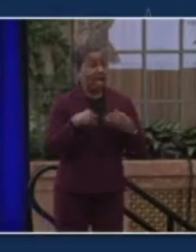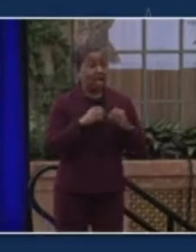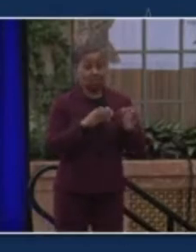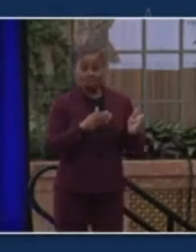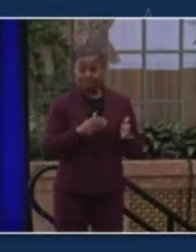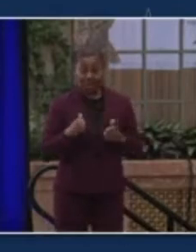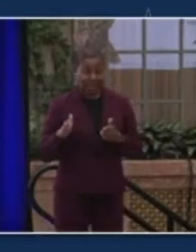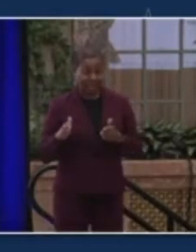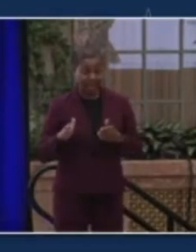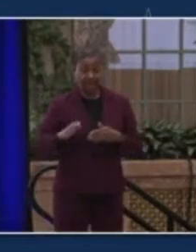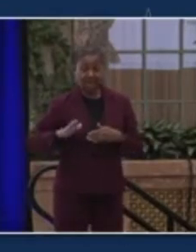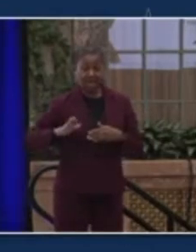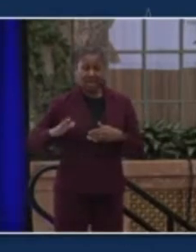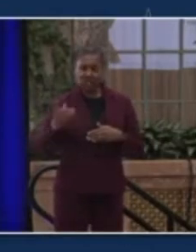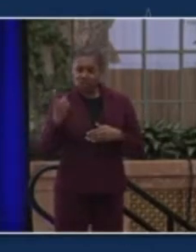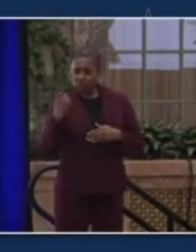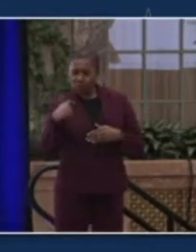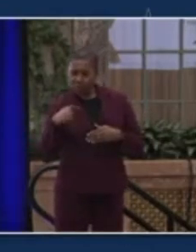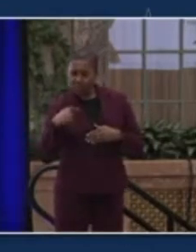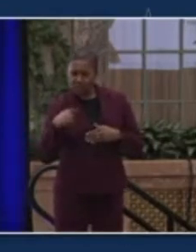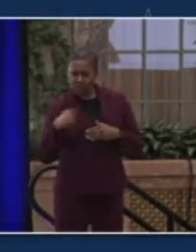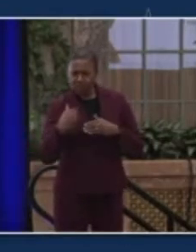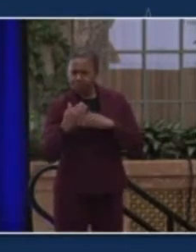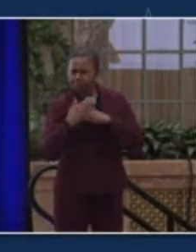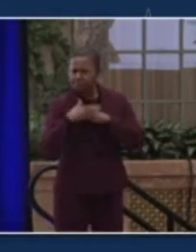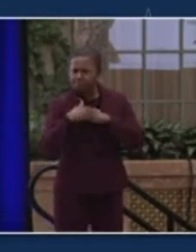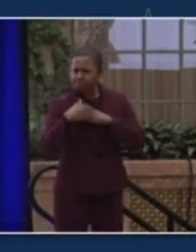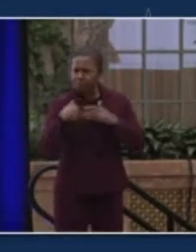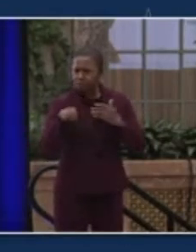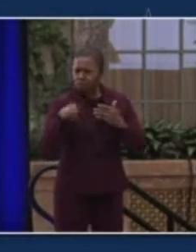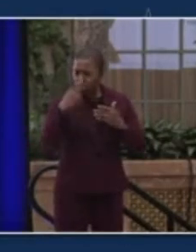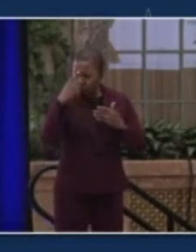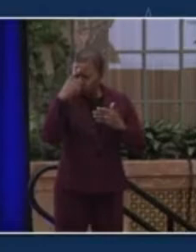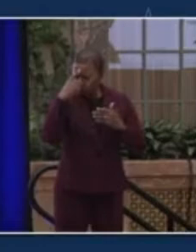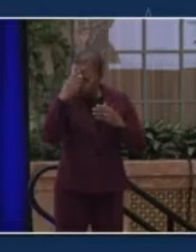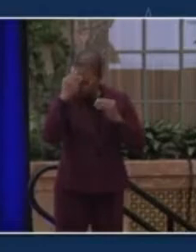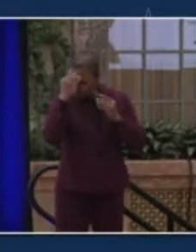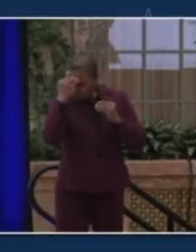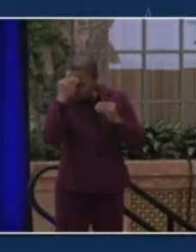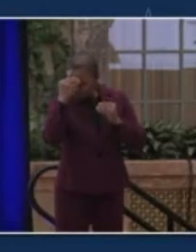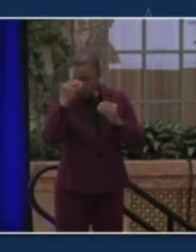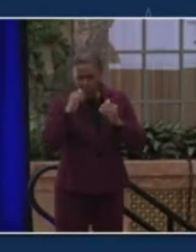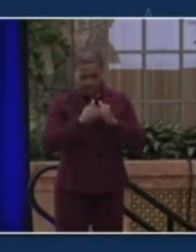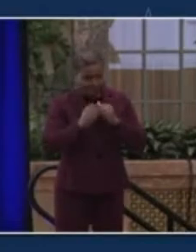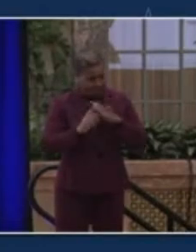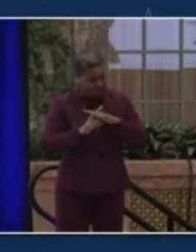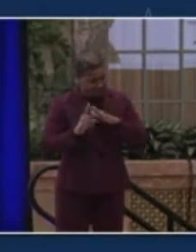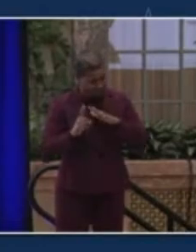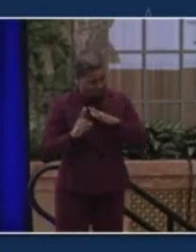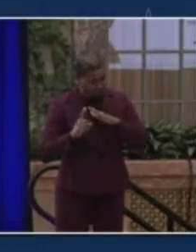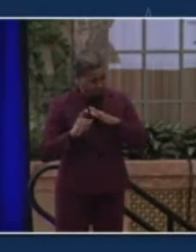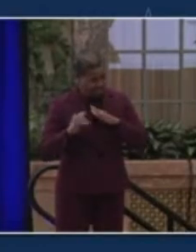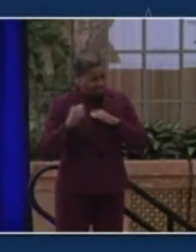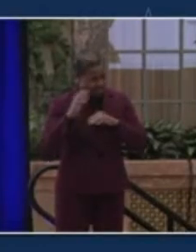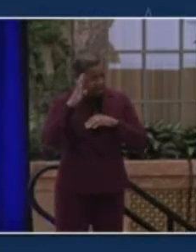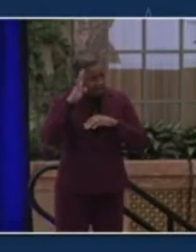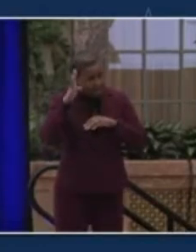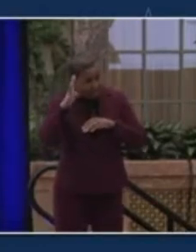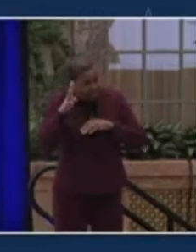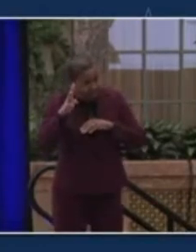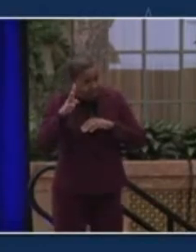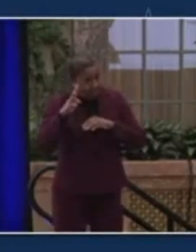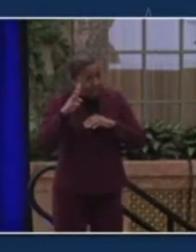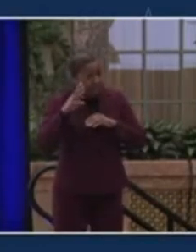plan, his question would prompt me to form an answer. Even if I made it up as I went